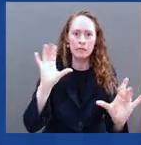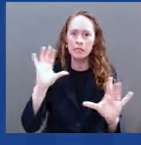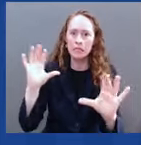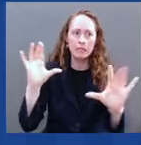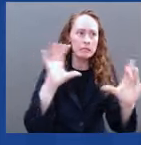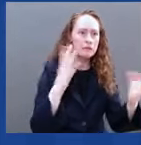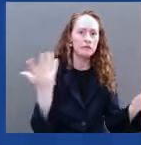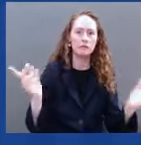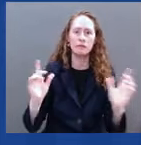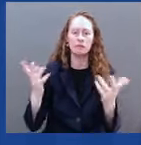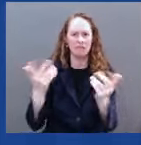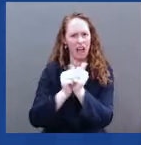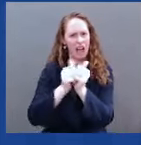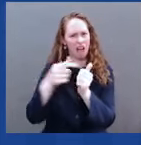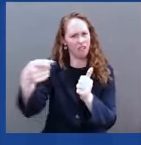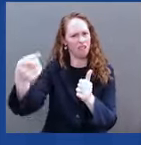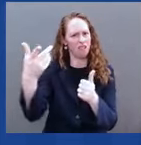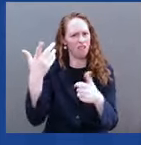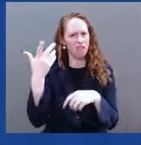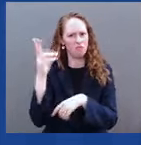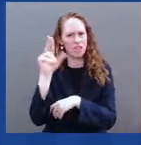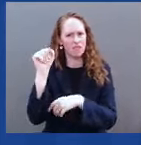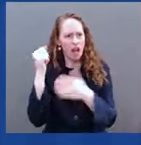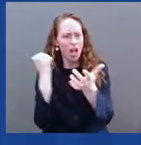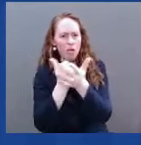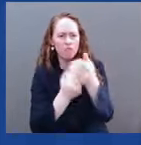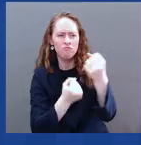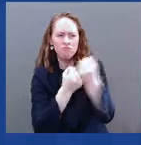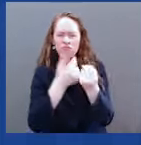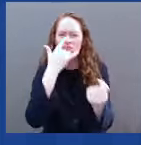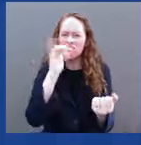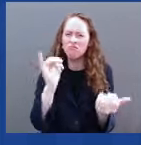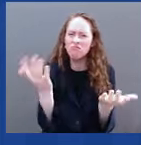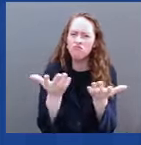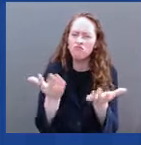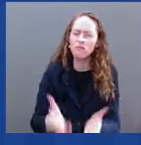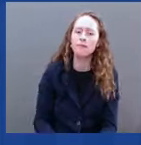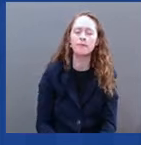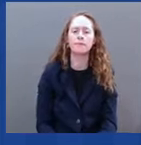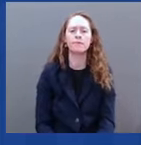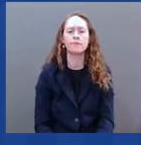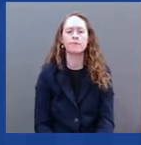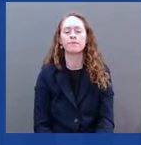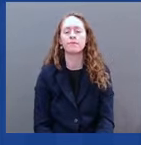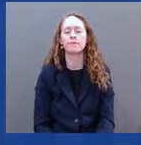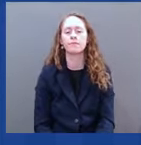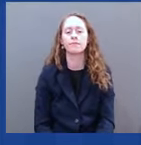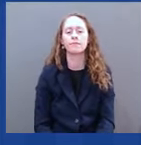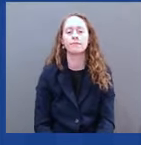Jinping of China, I had a very straightforward conversation with Xi